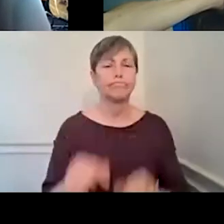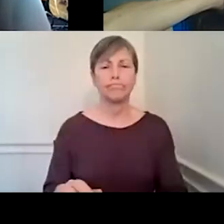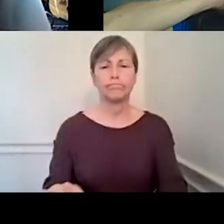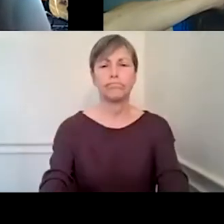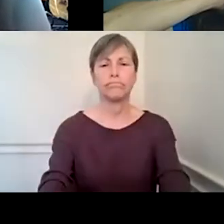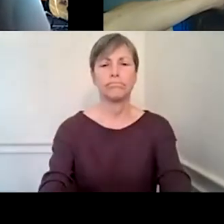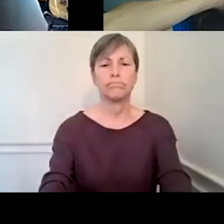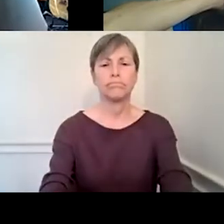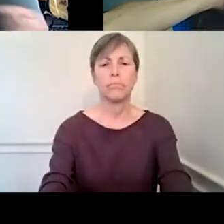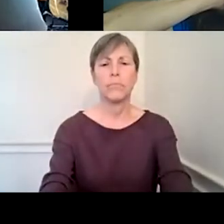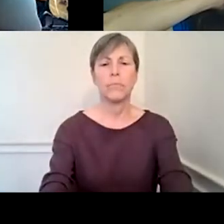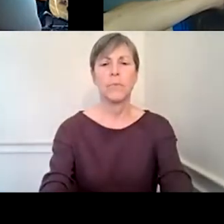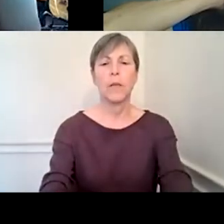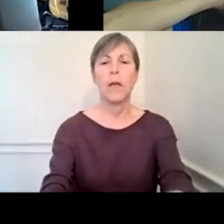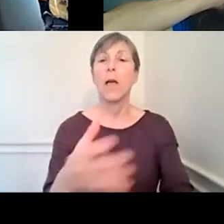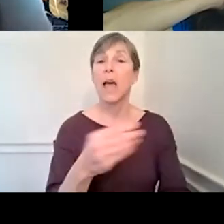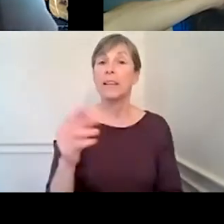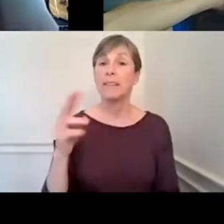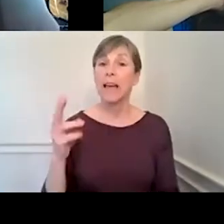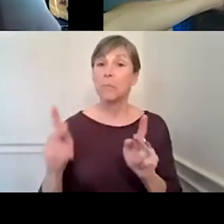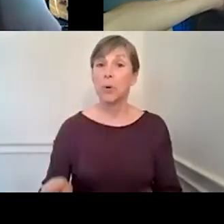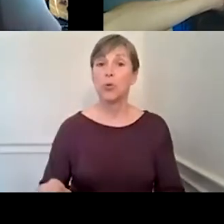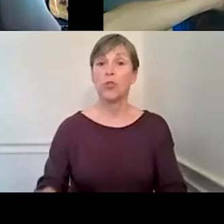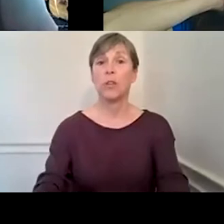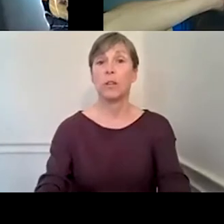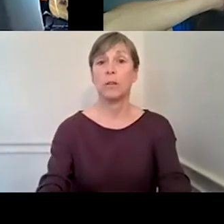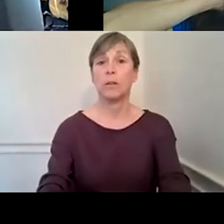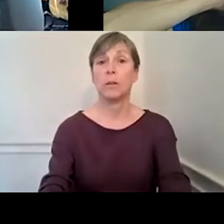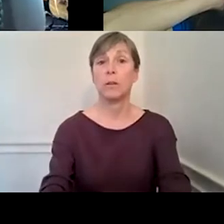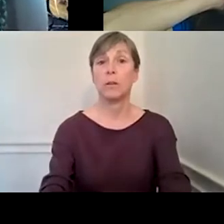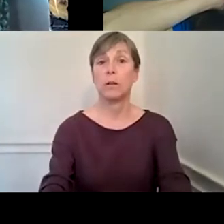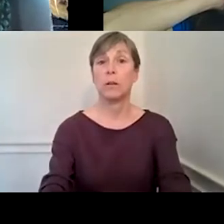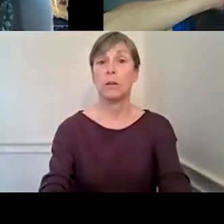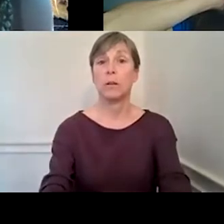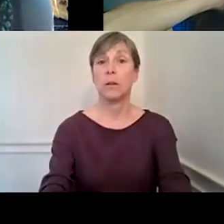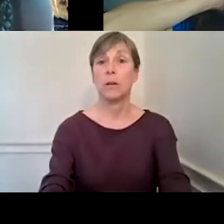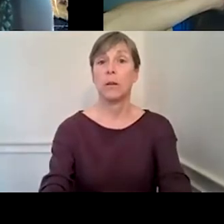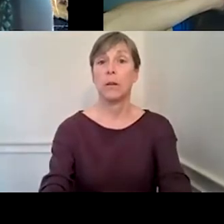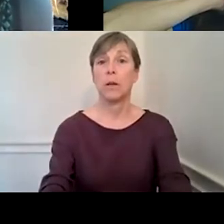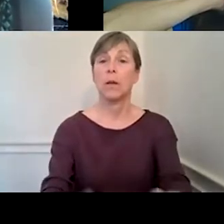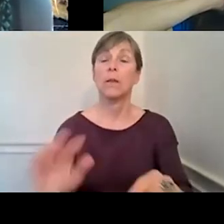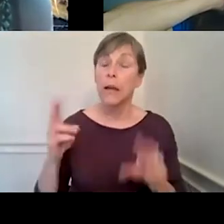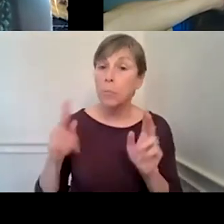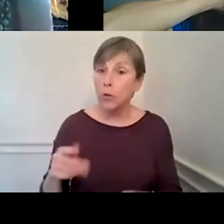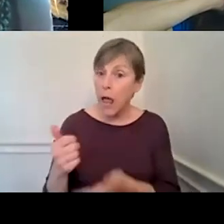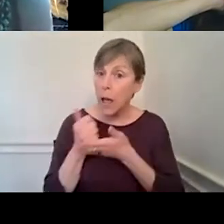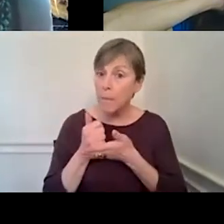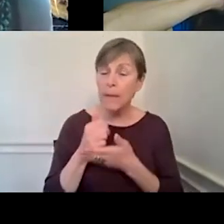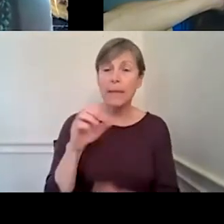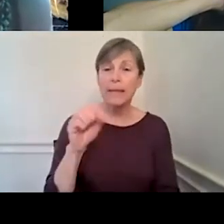And the second person who really helped me was a fellow by the name of Sam